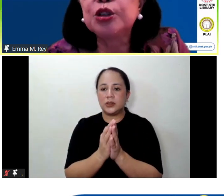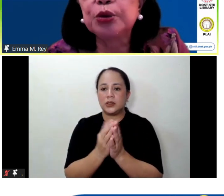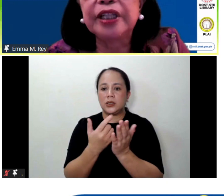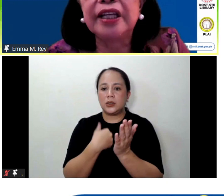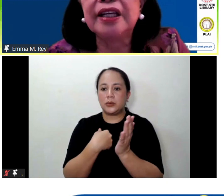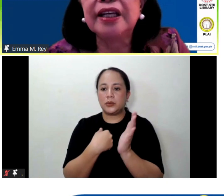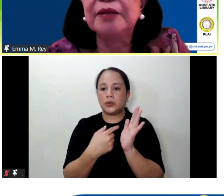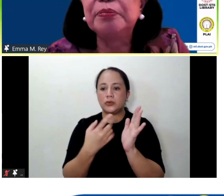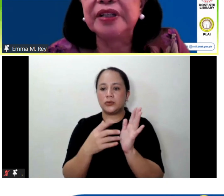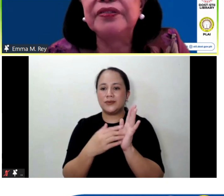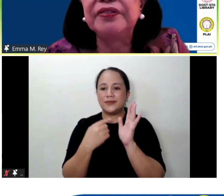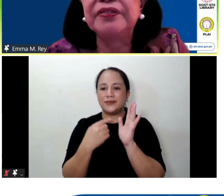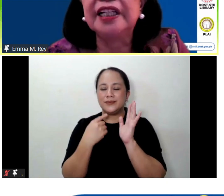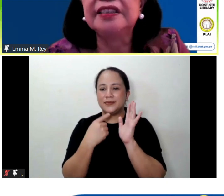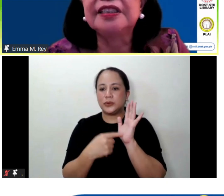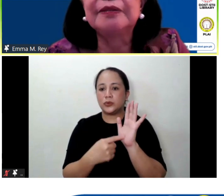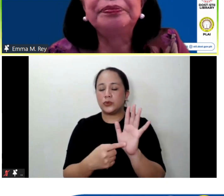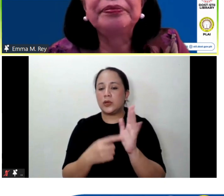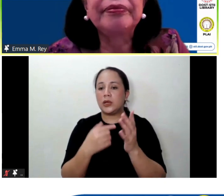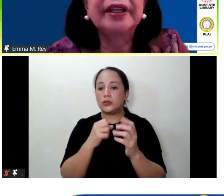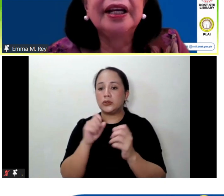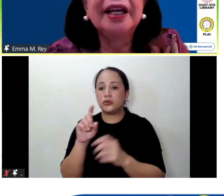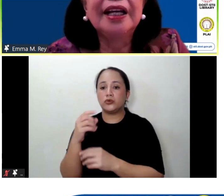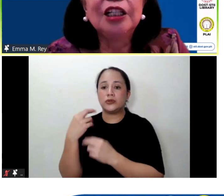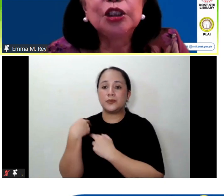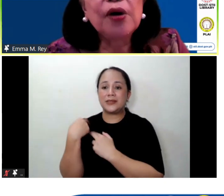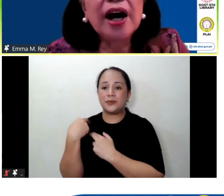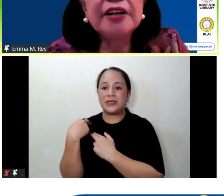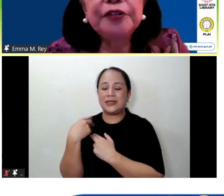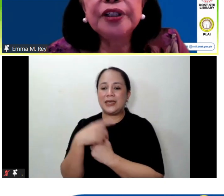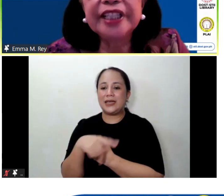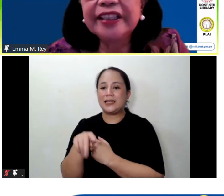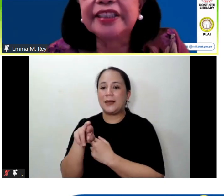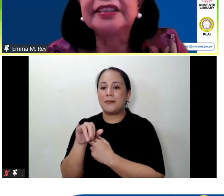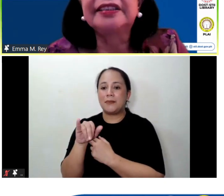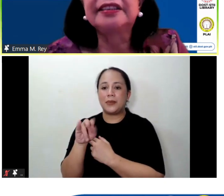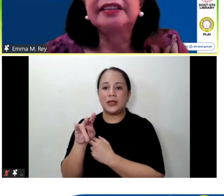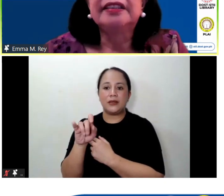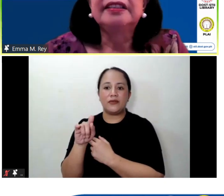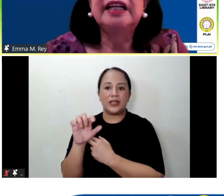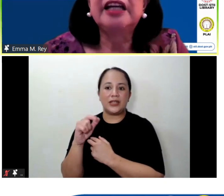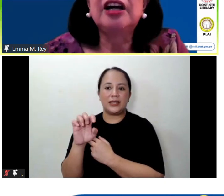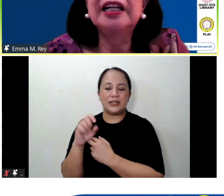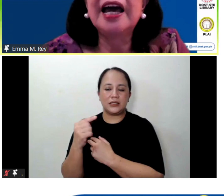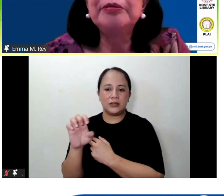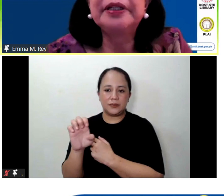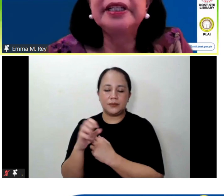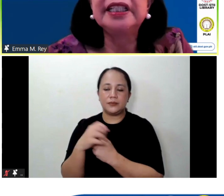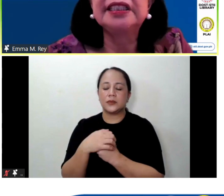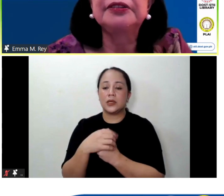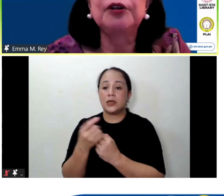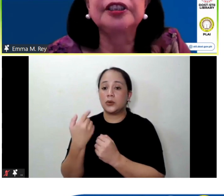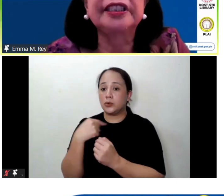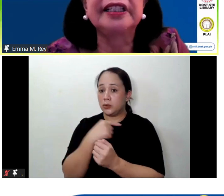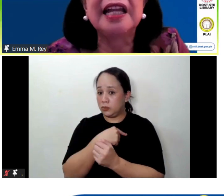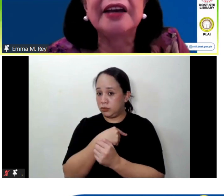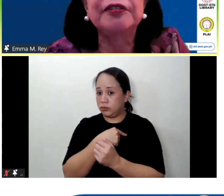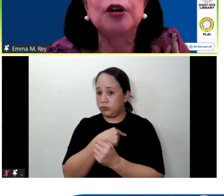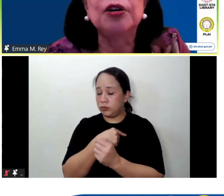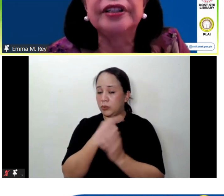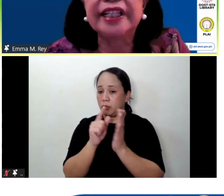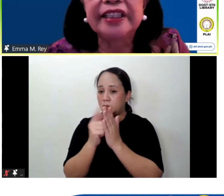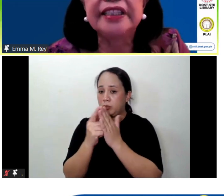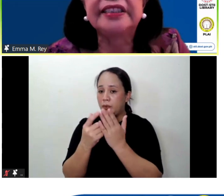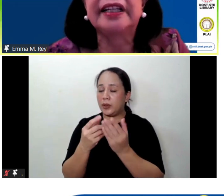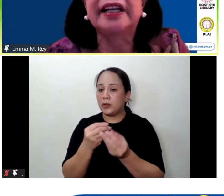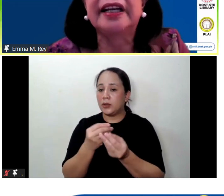patriotic duty and privilege. So are for readers that our libraries foster